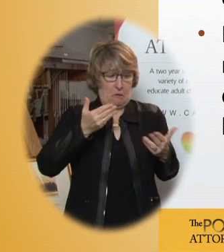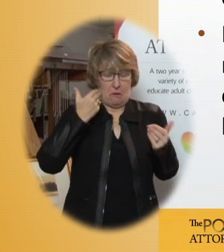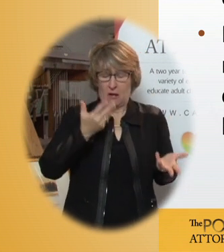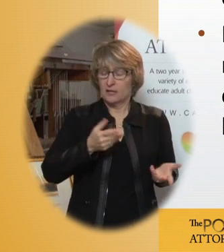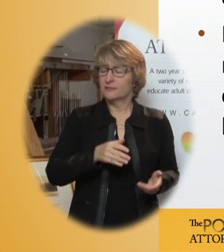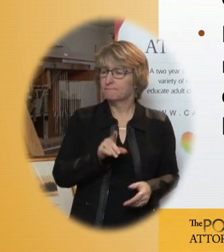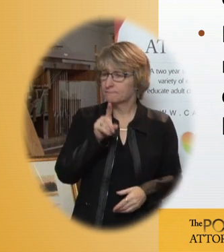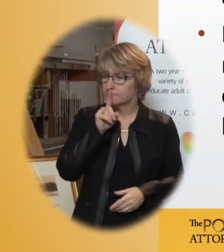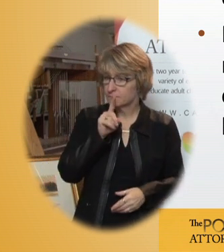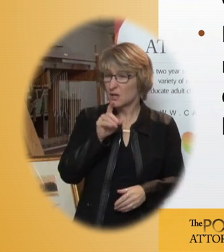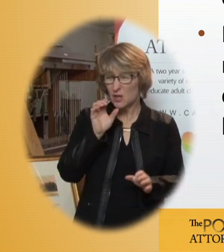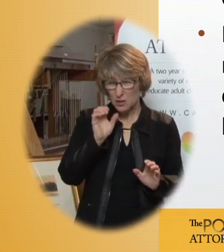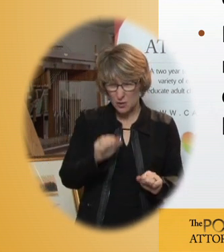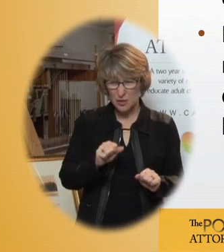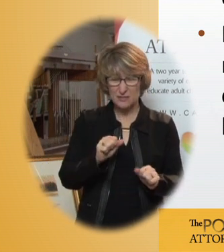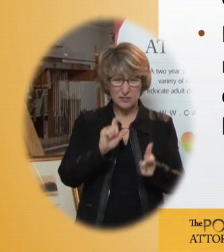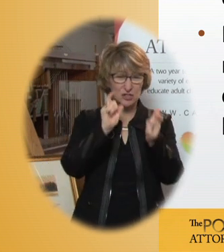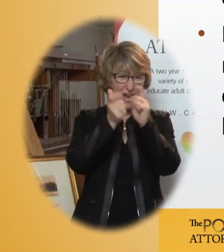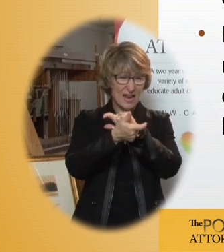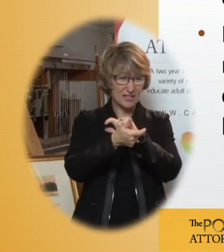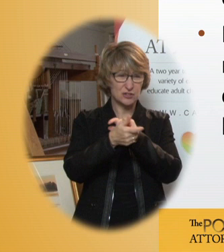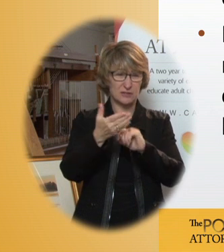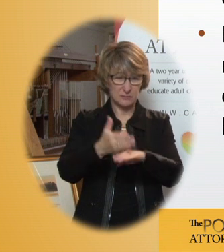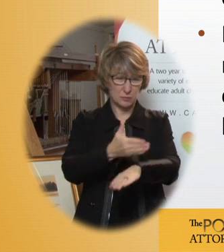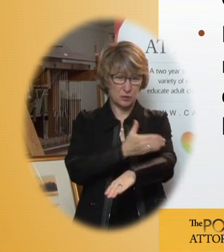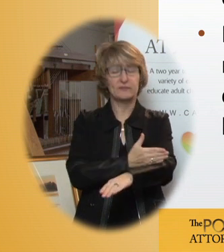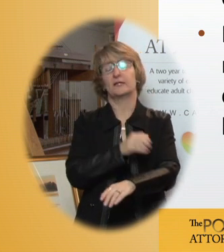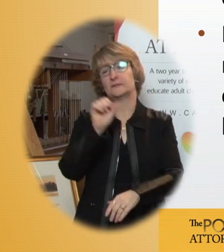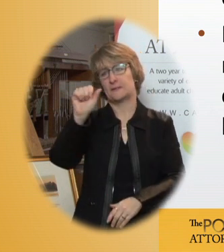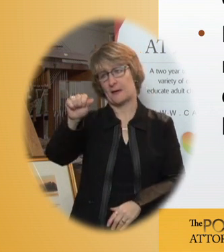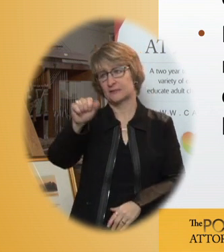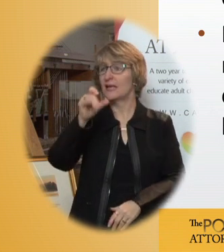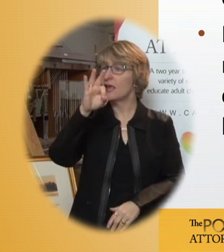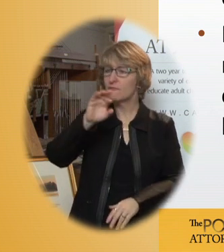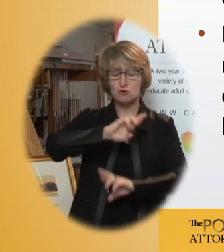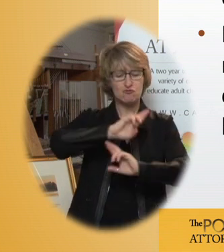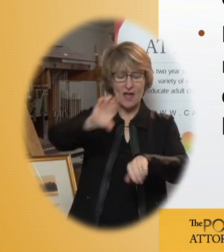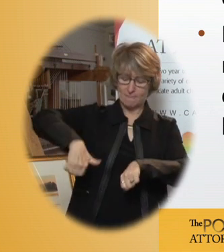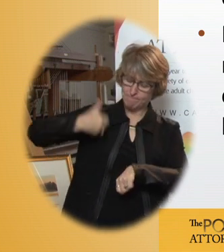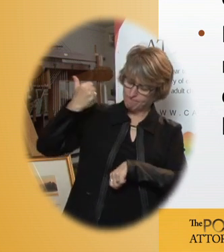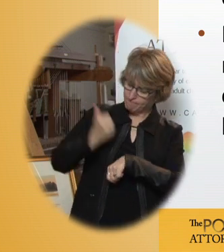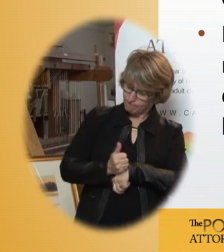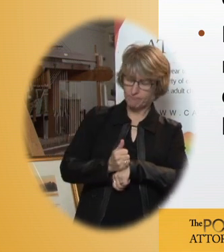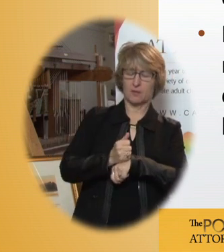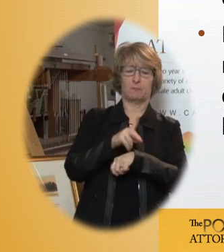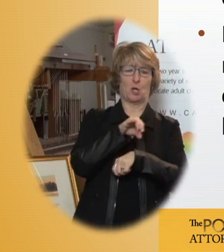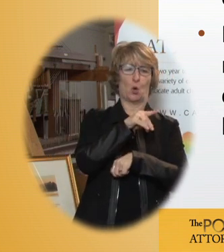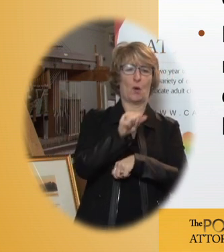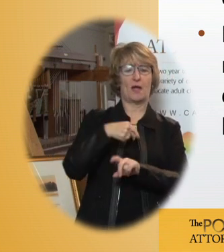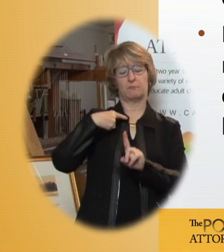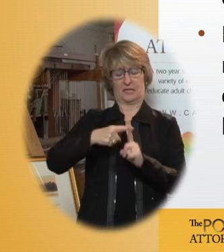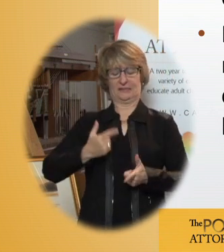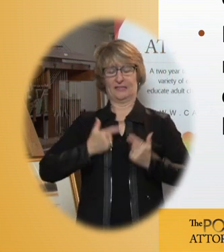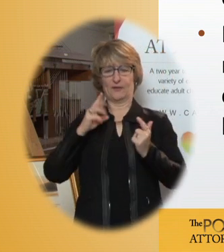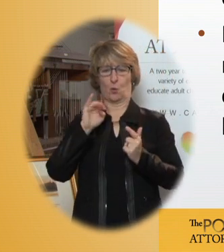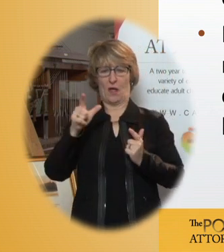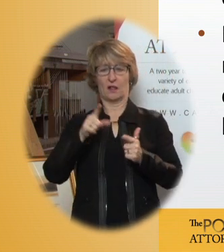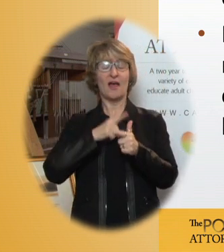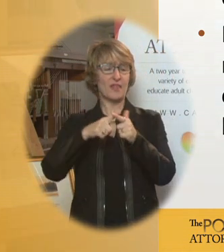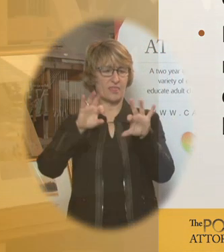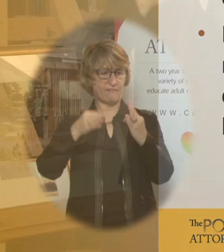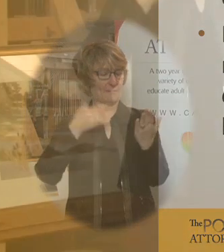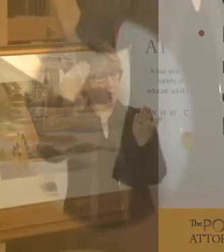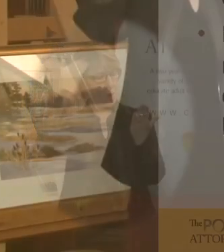Could the outcome have been better? Absolutely. If he had had a power of attorney and a living will, then at least the family would